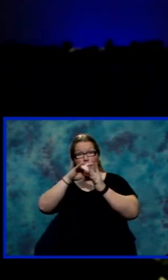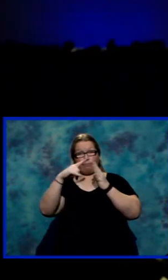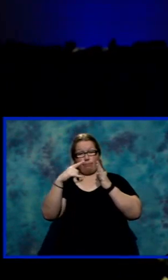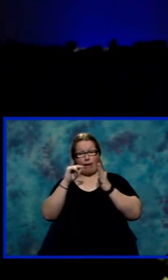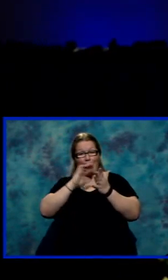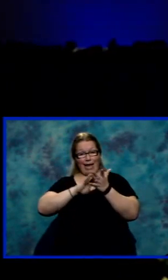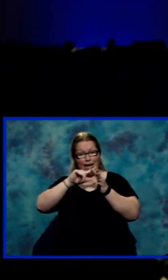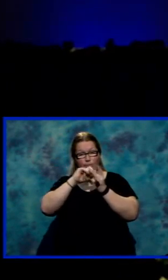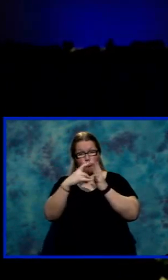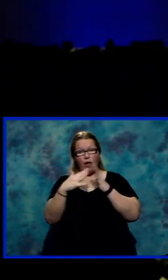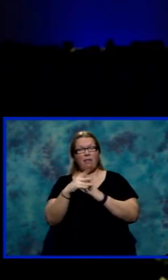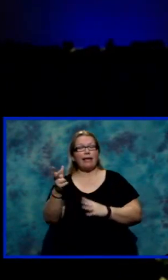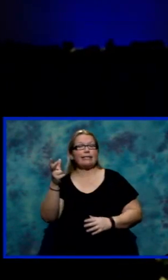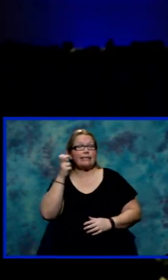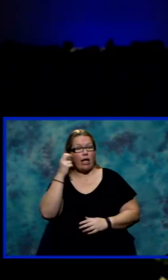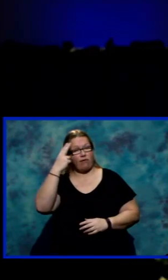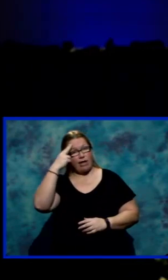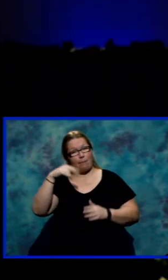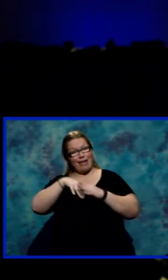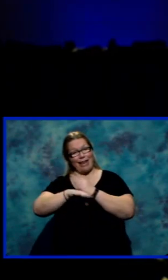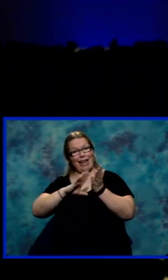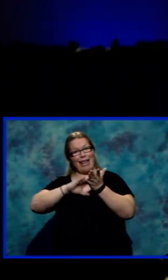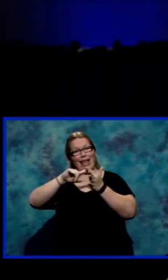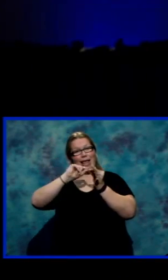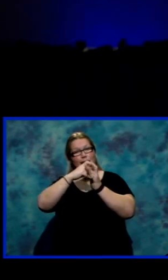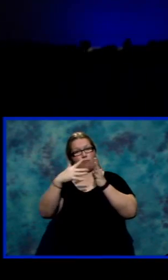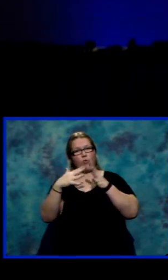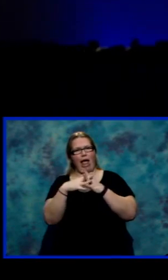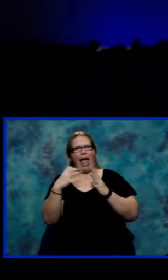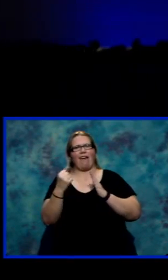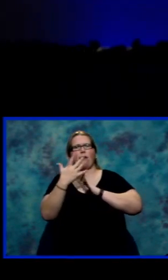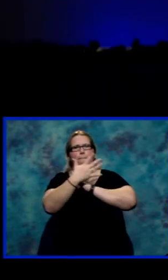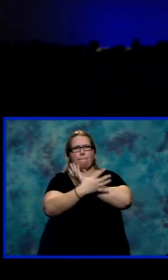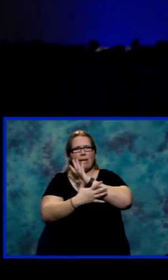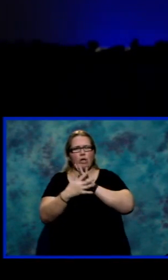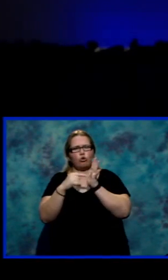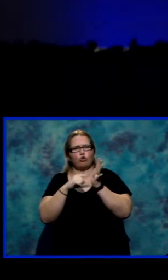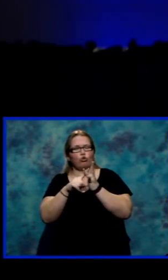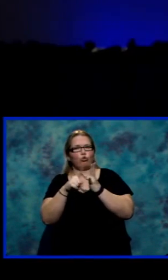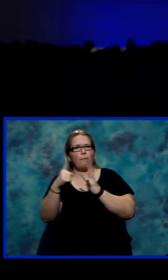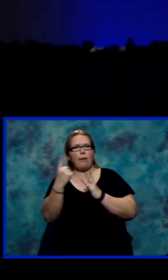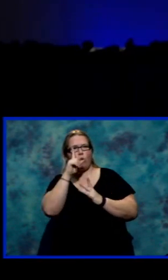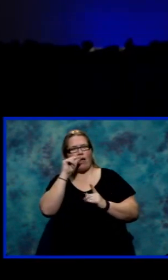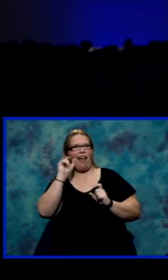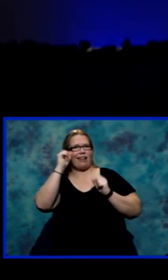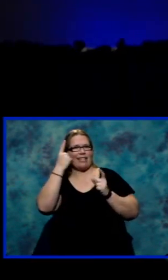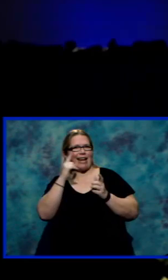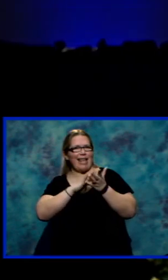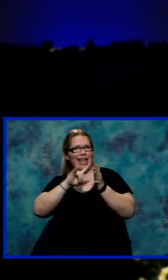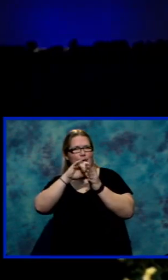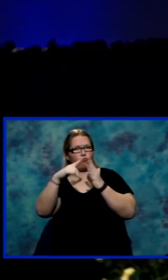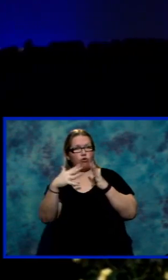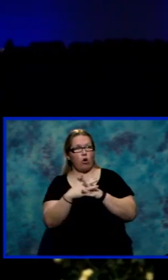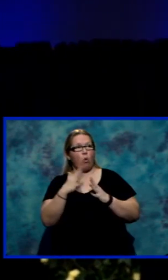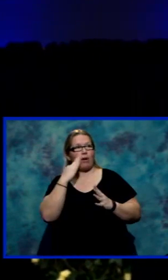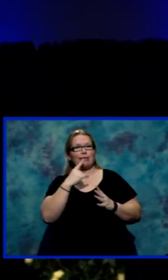from research, the sounds of the names in Hebrew have meaning to the Hebrew ear. When somebody says the